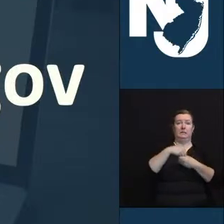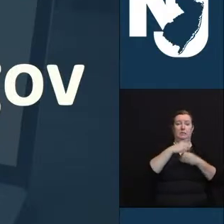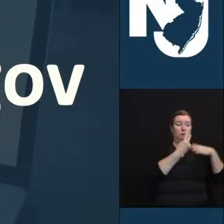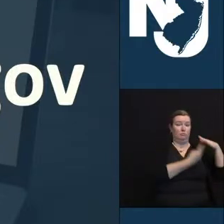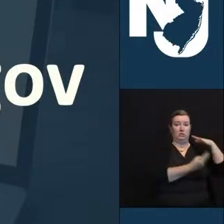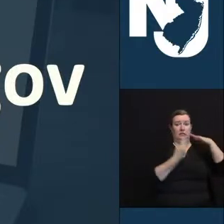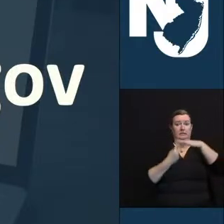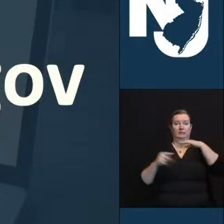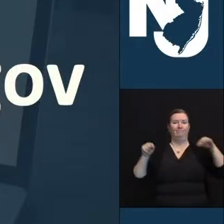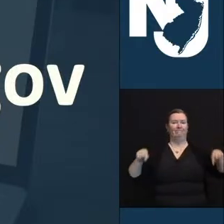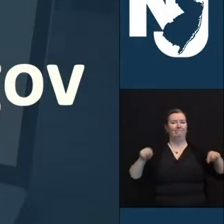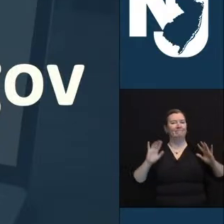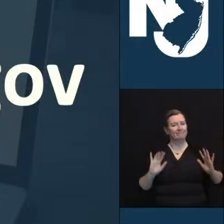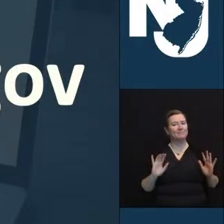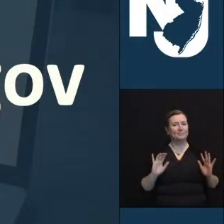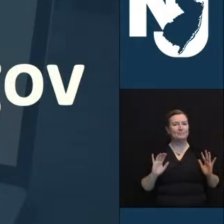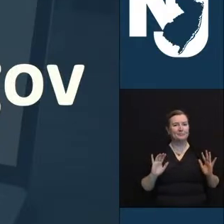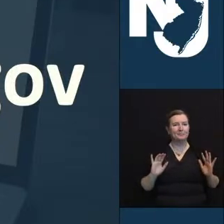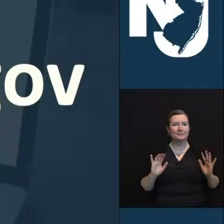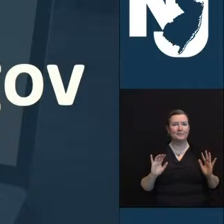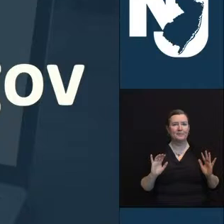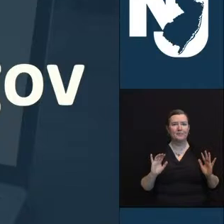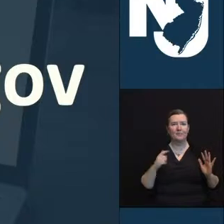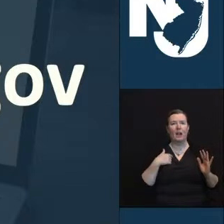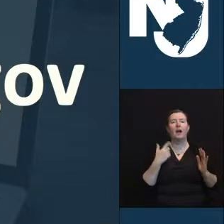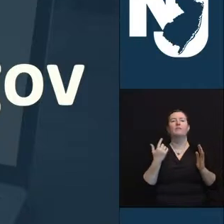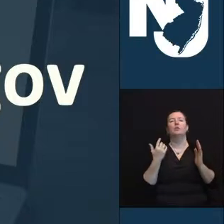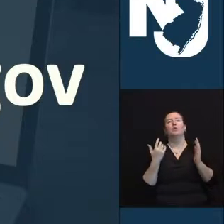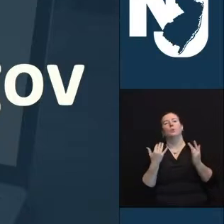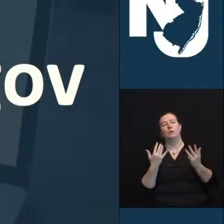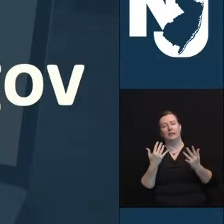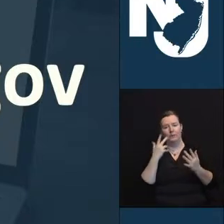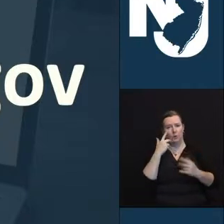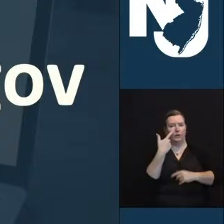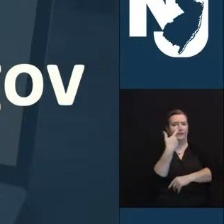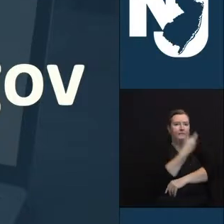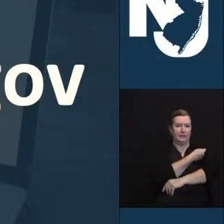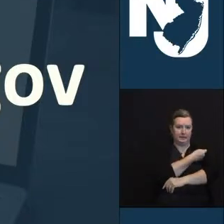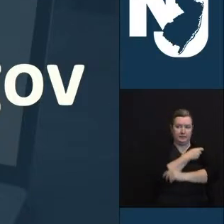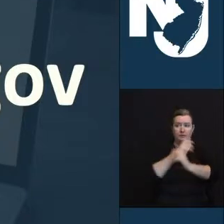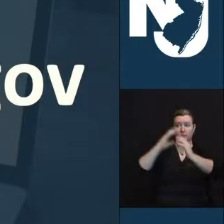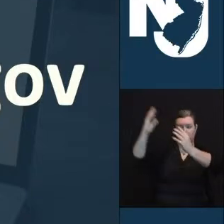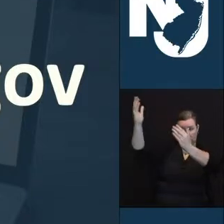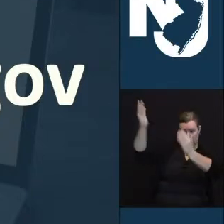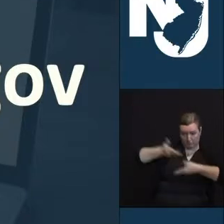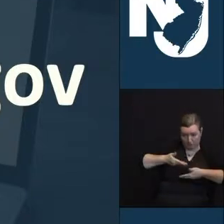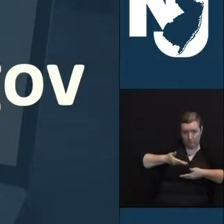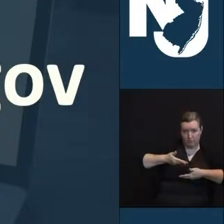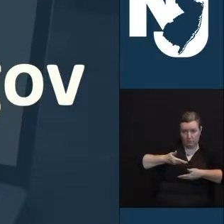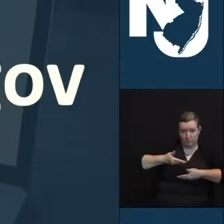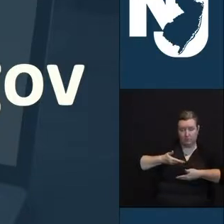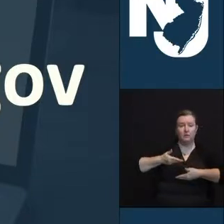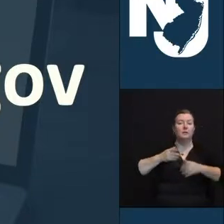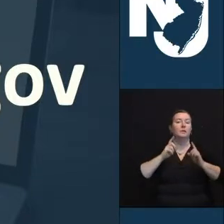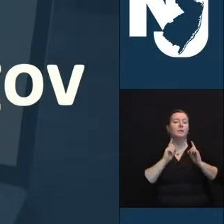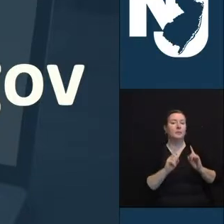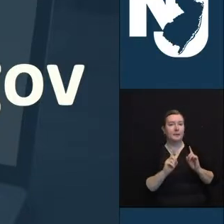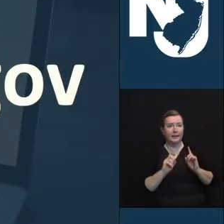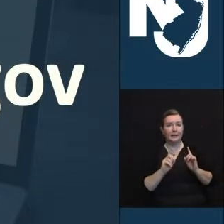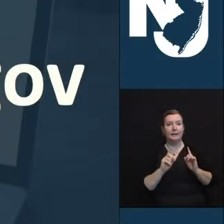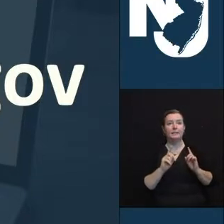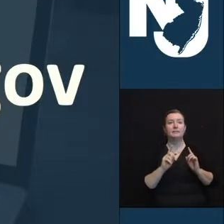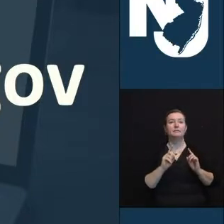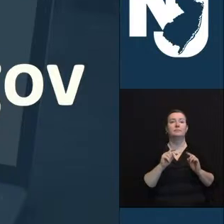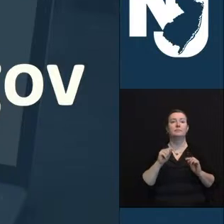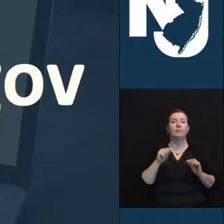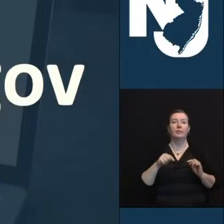days away from the first vaccines being delivered to New Jersey, but we're still months away from the vaccination rates we will need to leave